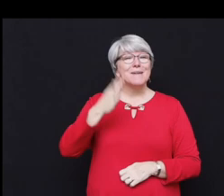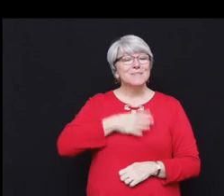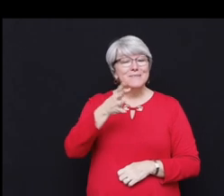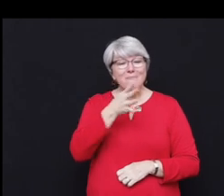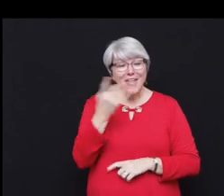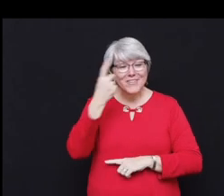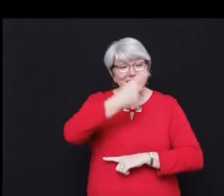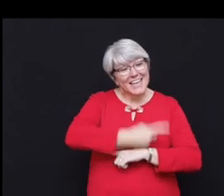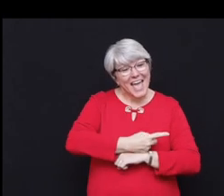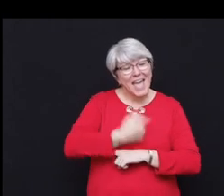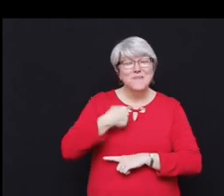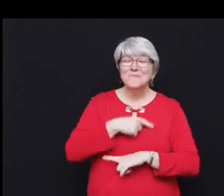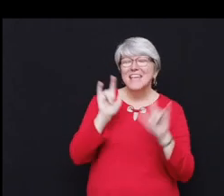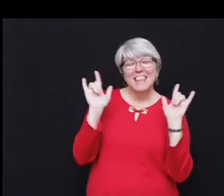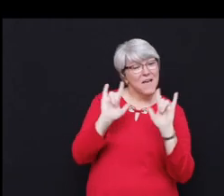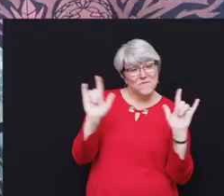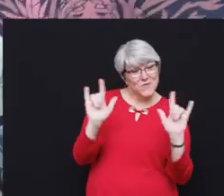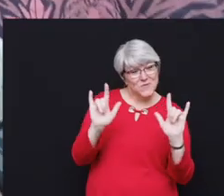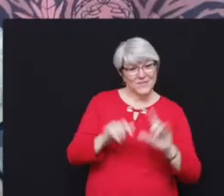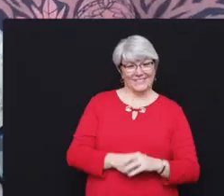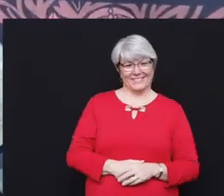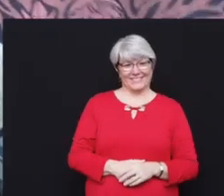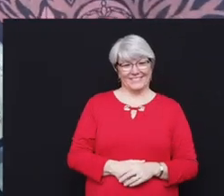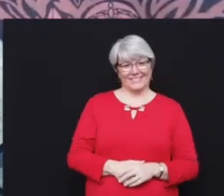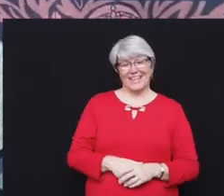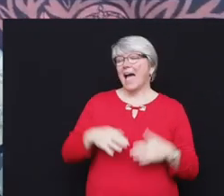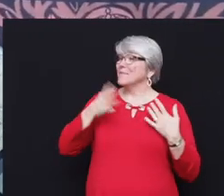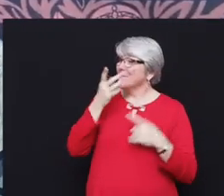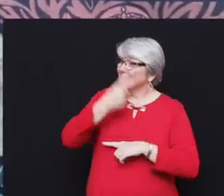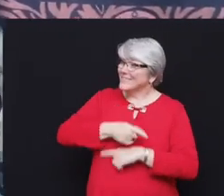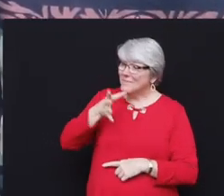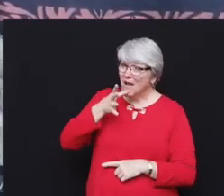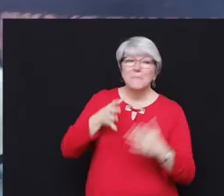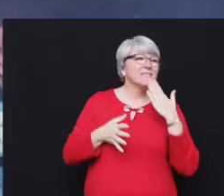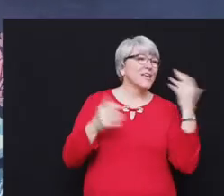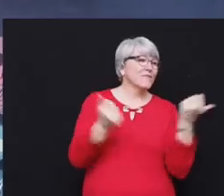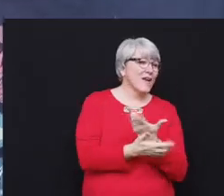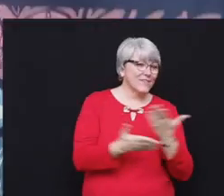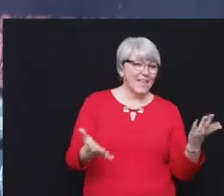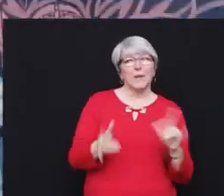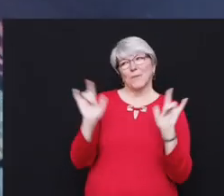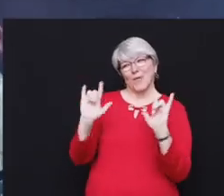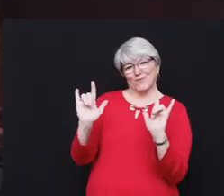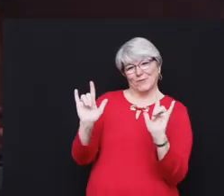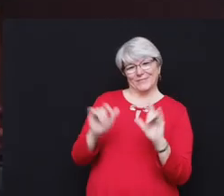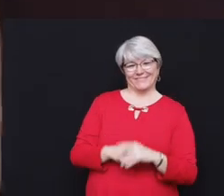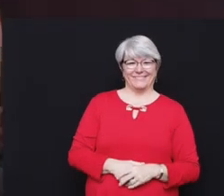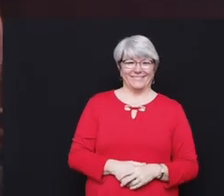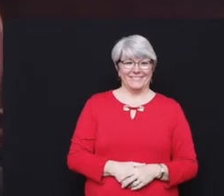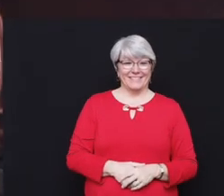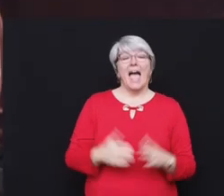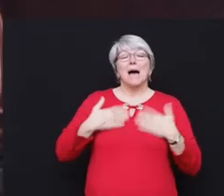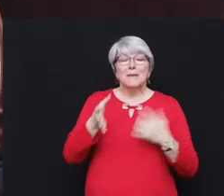Mother's Day! We love you! Happy Mother's Day, Mom! Thank you for everything. We love you.